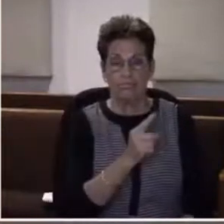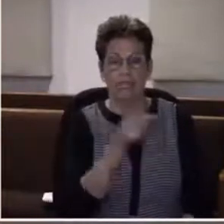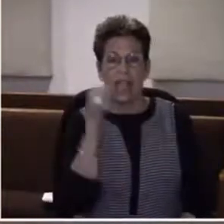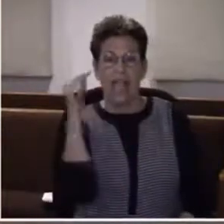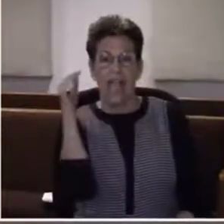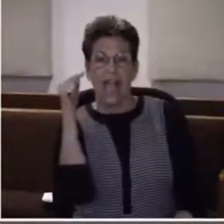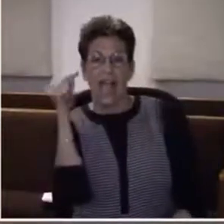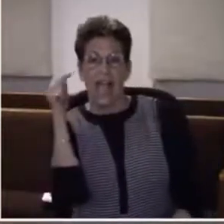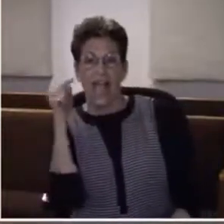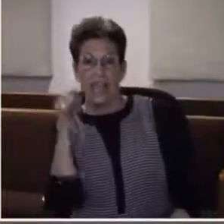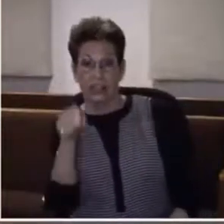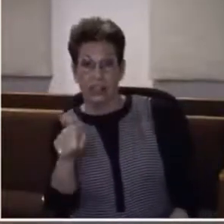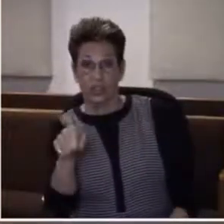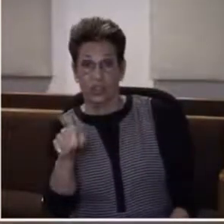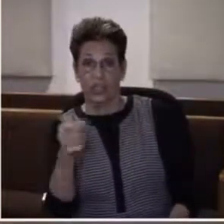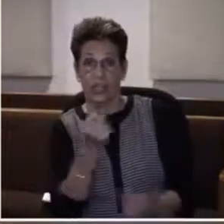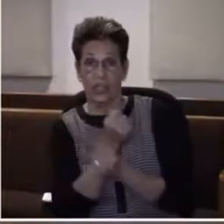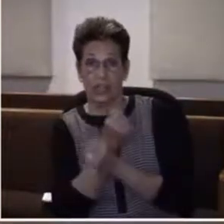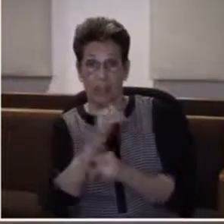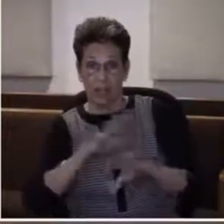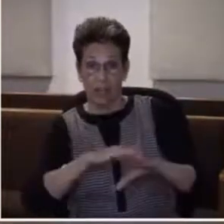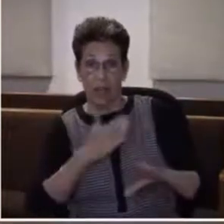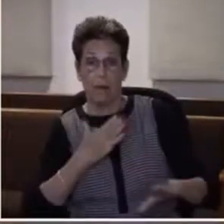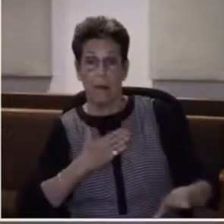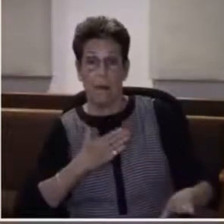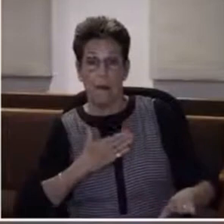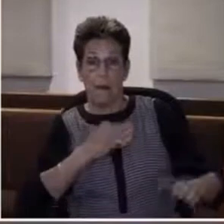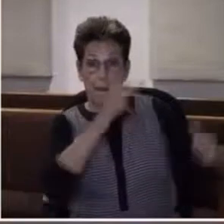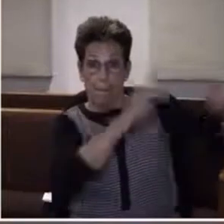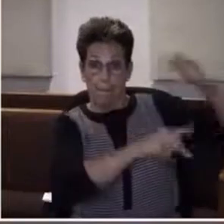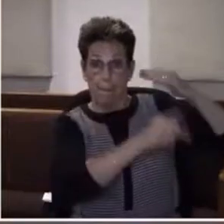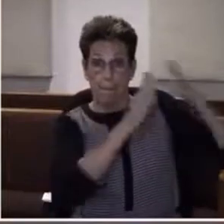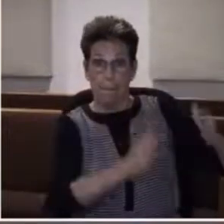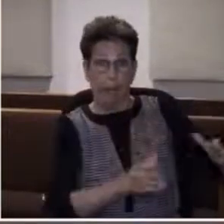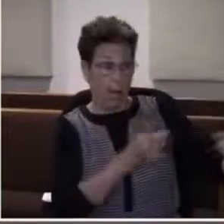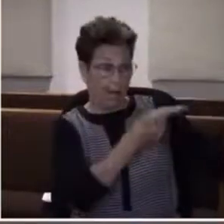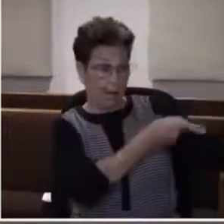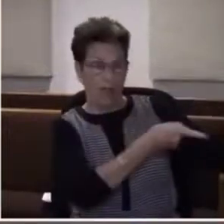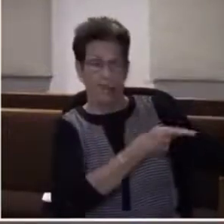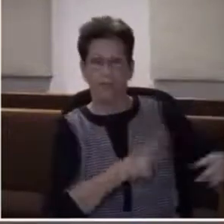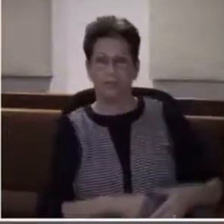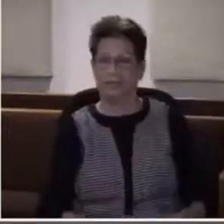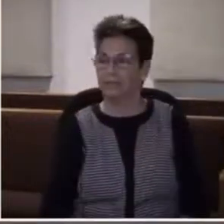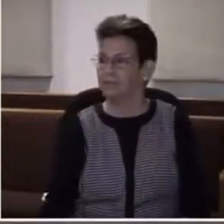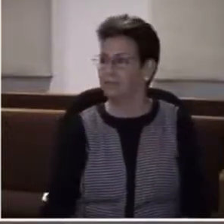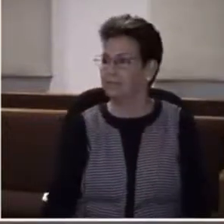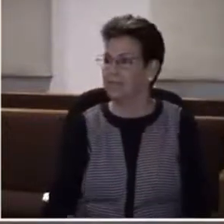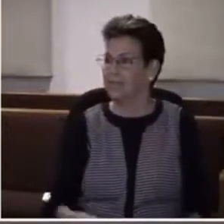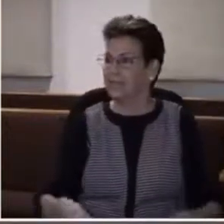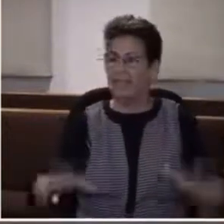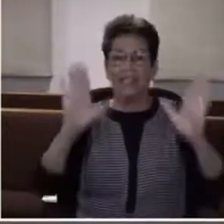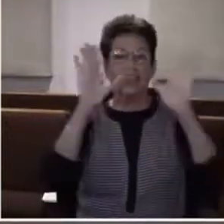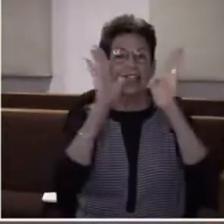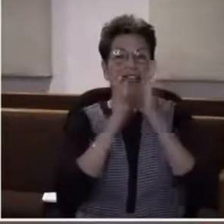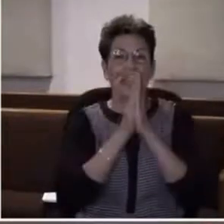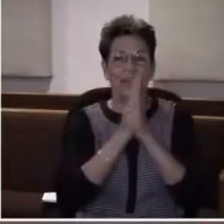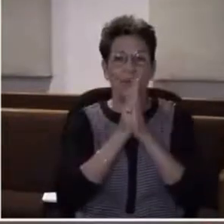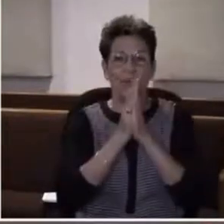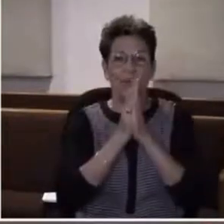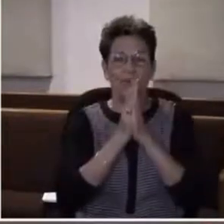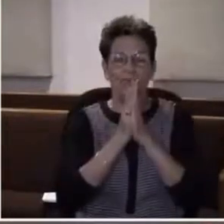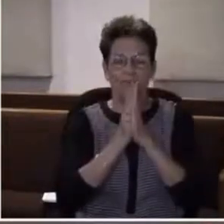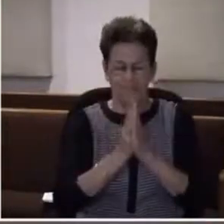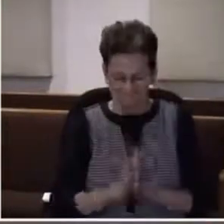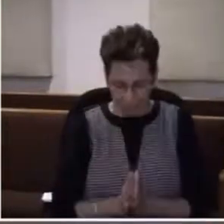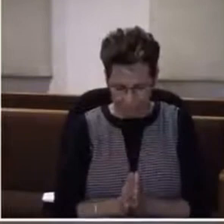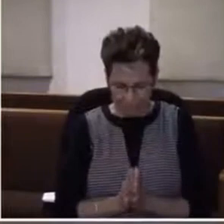I guarantee you, that little woman thought that day smelled good. Okay, shall we pray? Heavenly